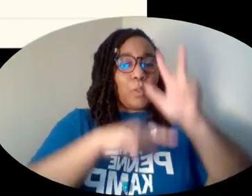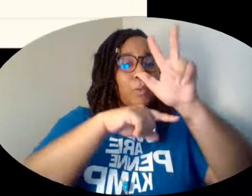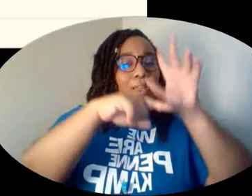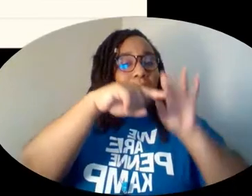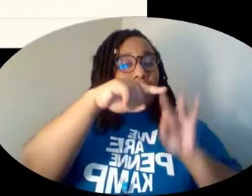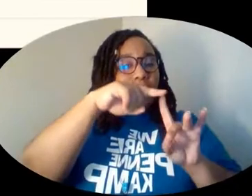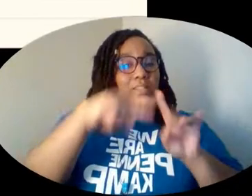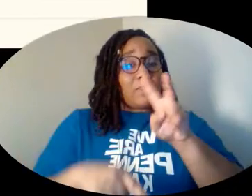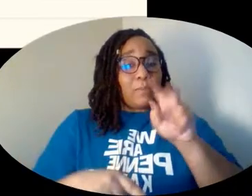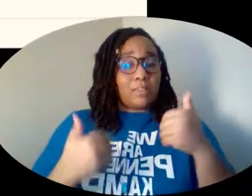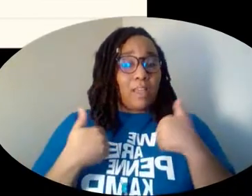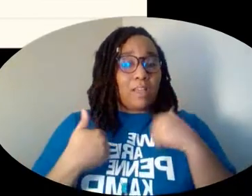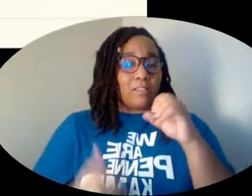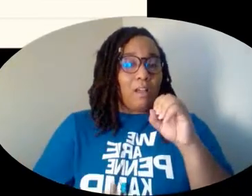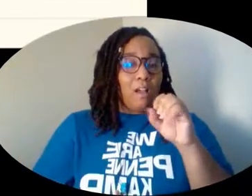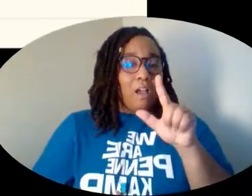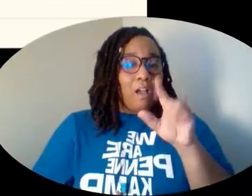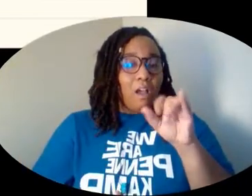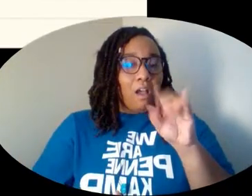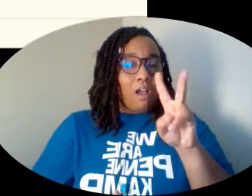3/8 of the pizza has olives.